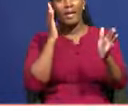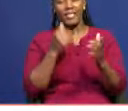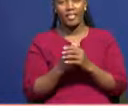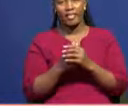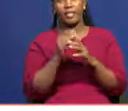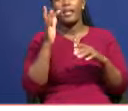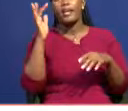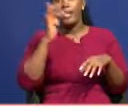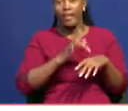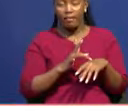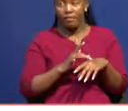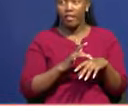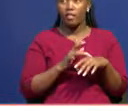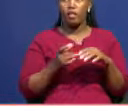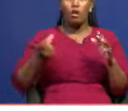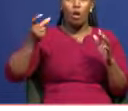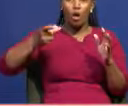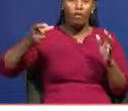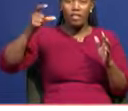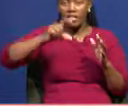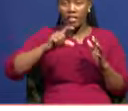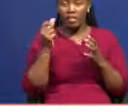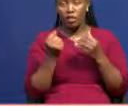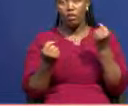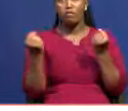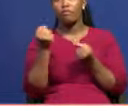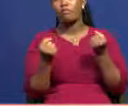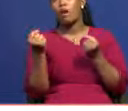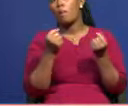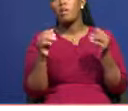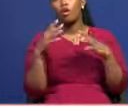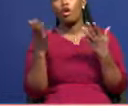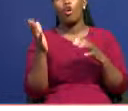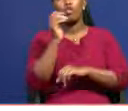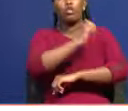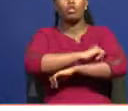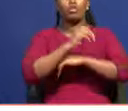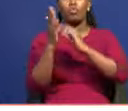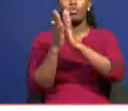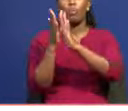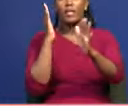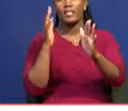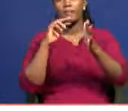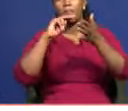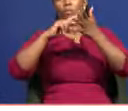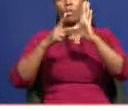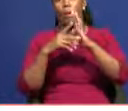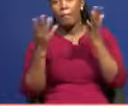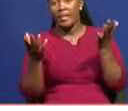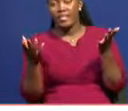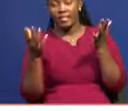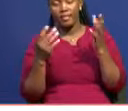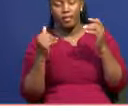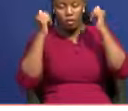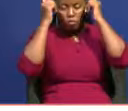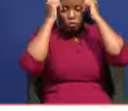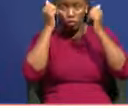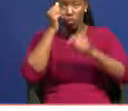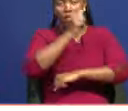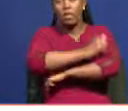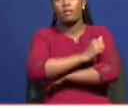of an increase in the motor vehicle tax, or even on school buses, it means that the level of the school fees will have to go